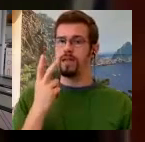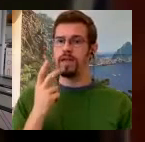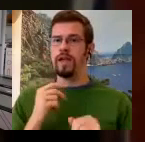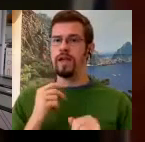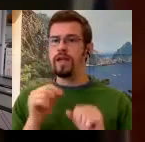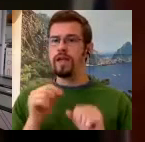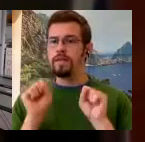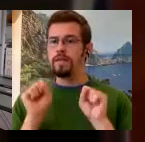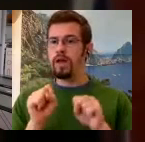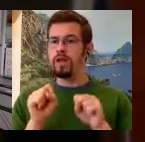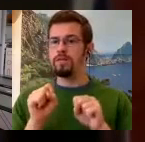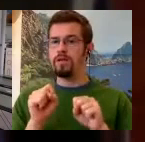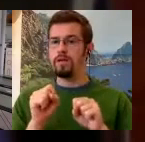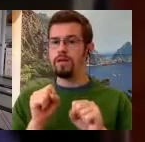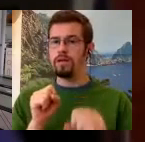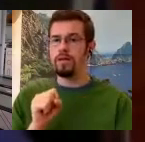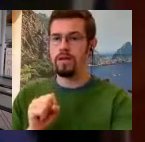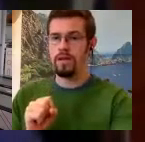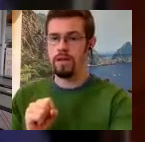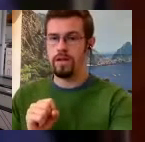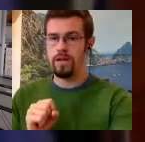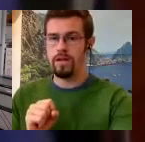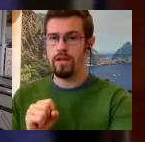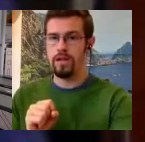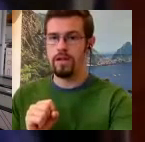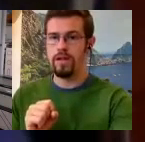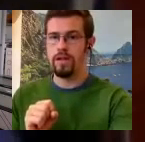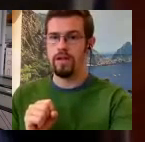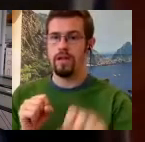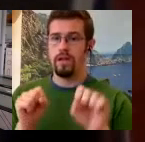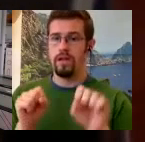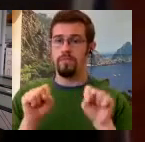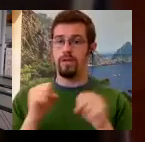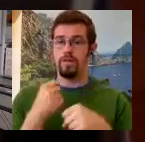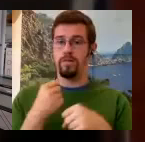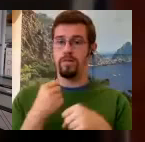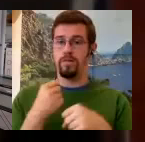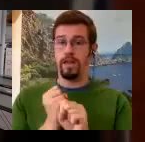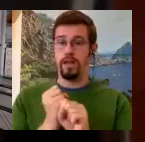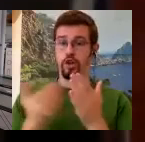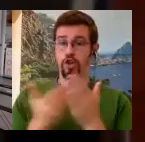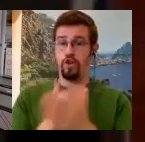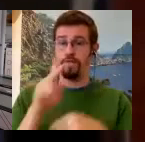adding new hand shapes that are not shown on the SignWriting hand shapes.